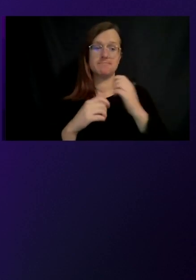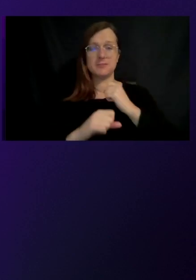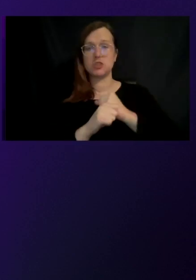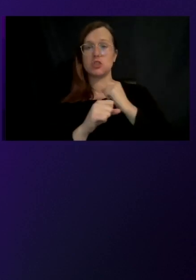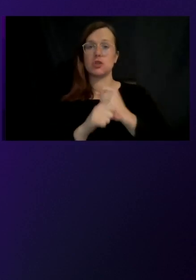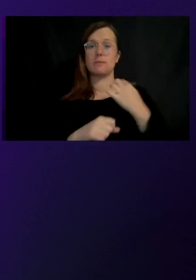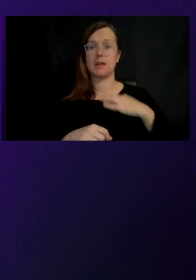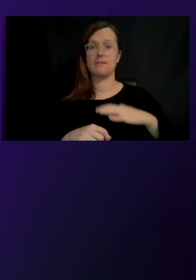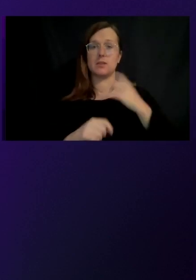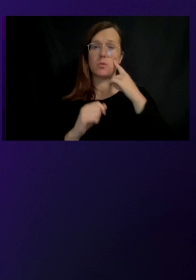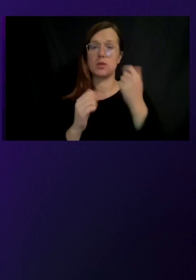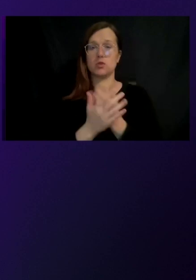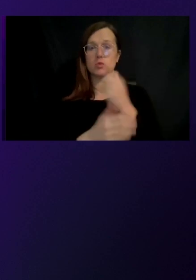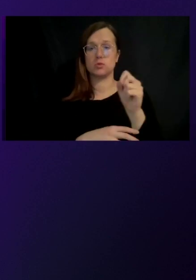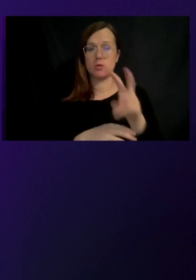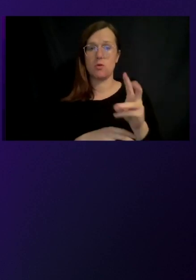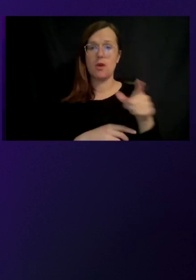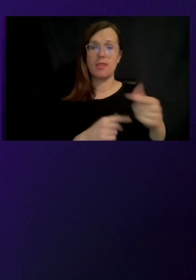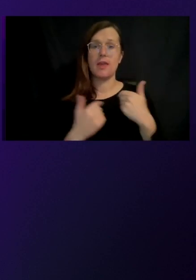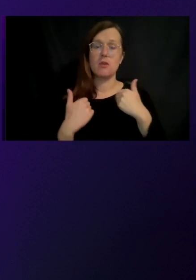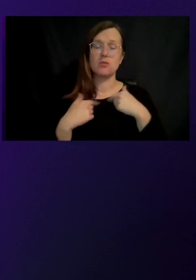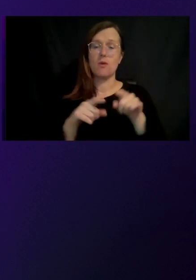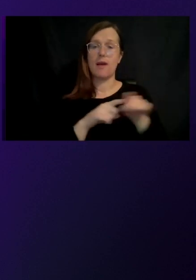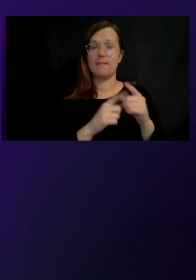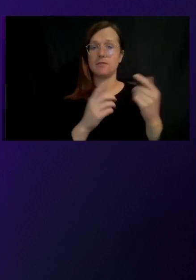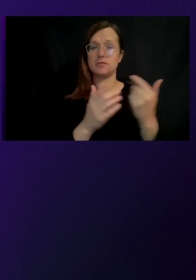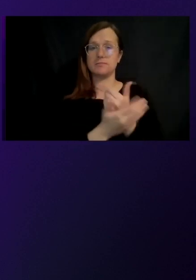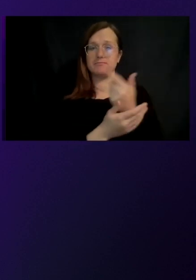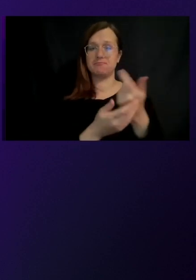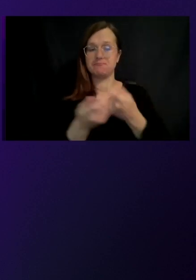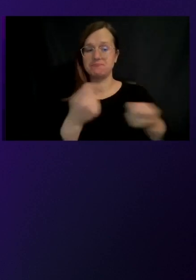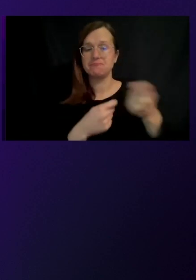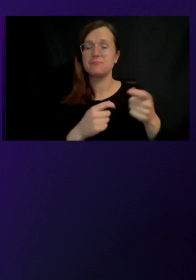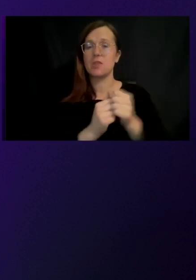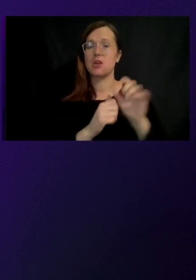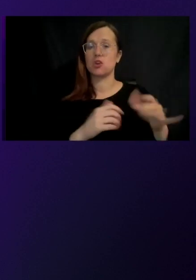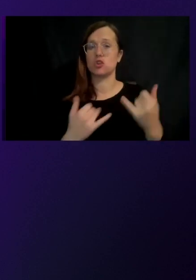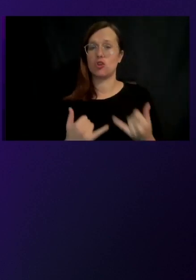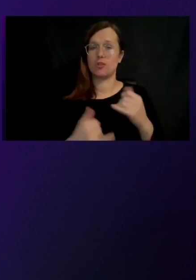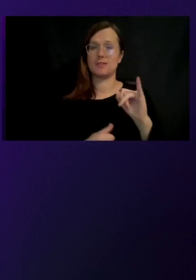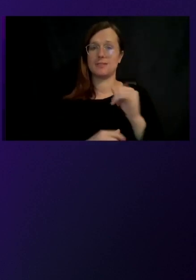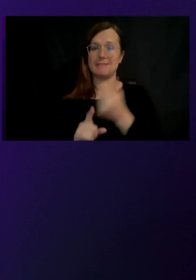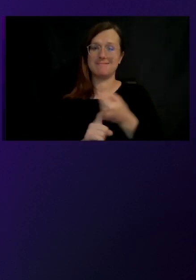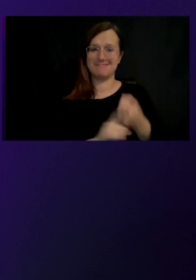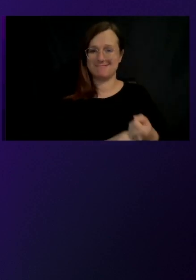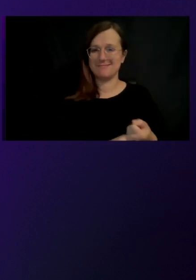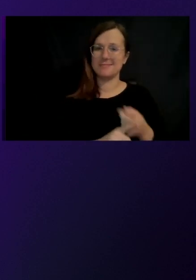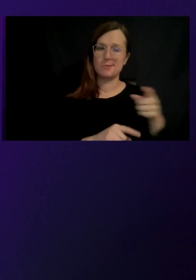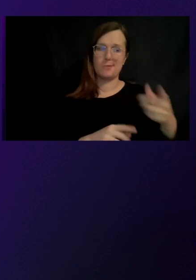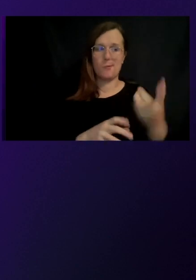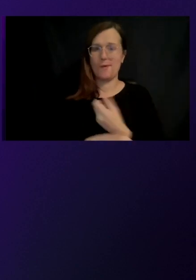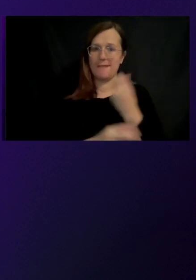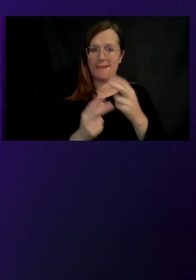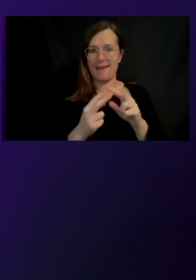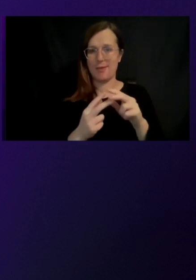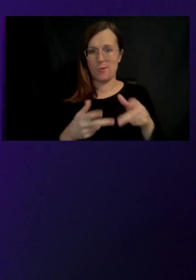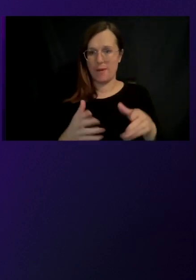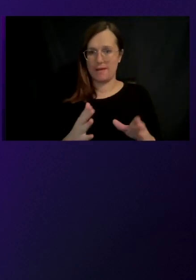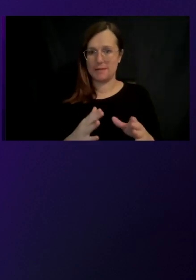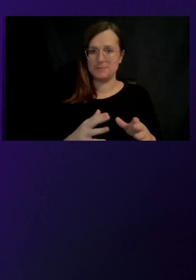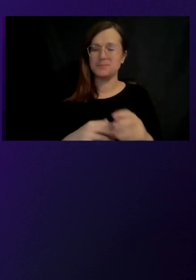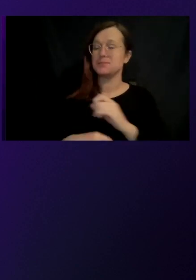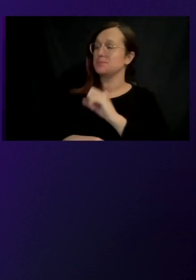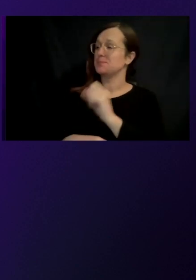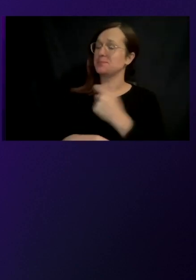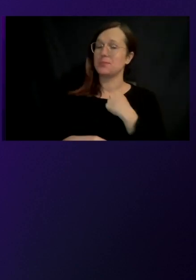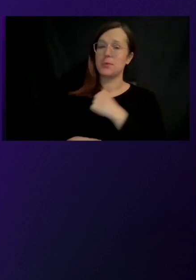typically improve the performance of their existing instances, and so that they win either way. Yeah, and we're also working closely